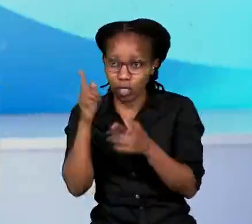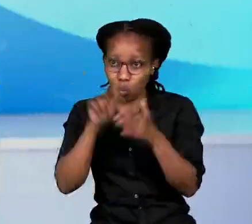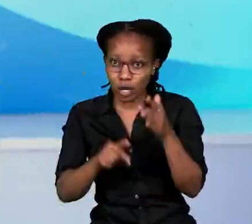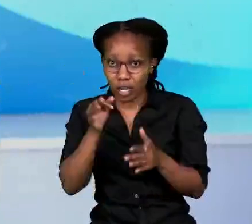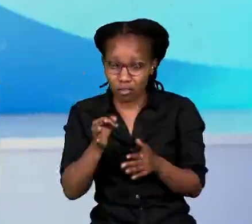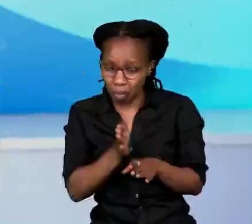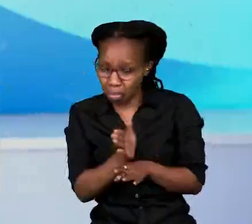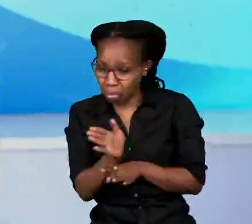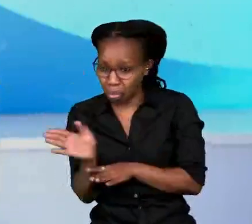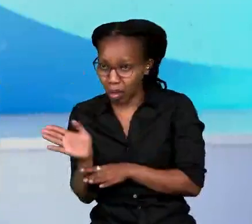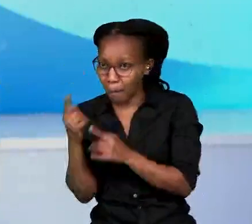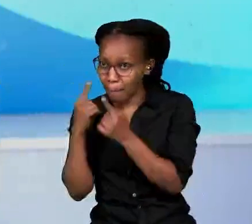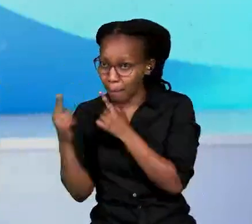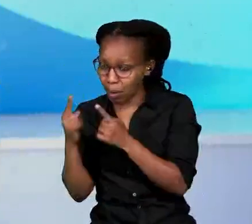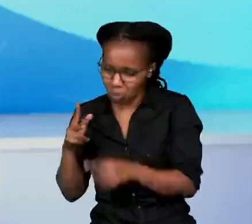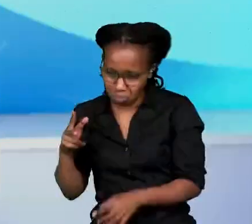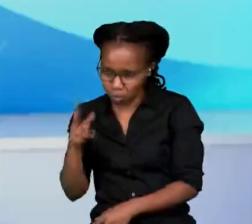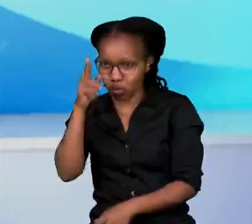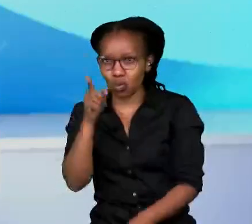go beyond this, we cut you short?